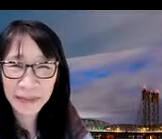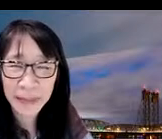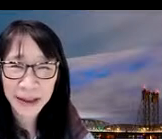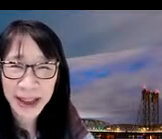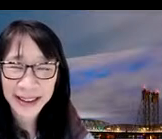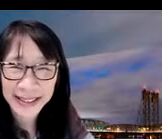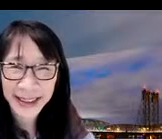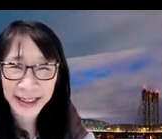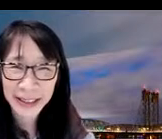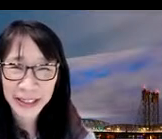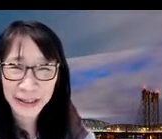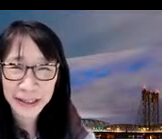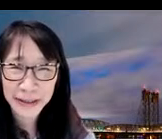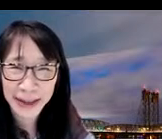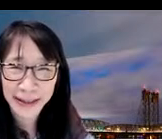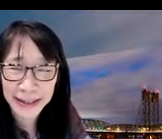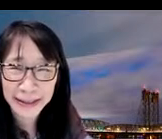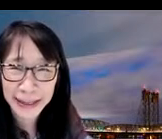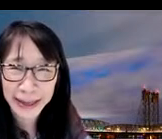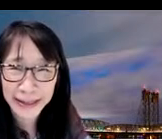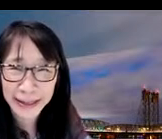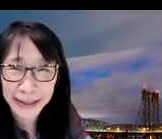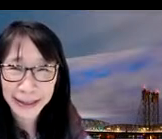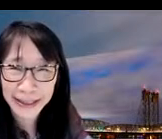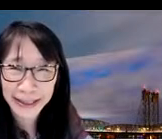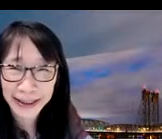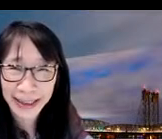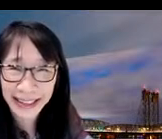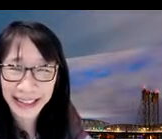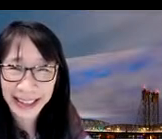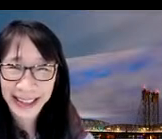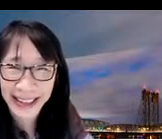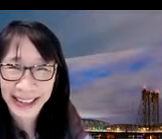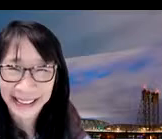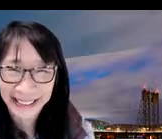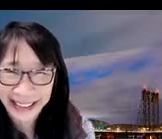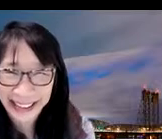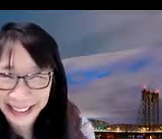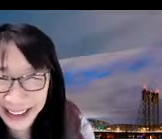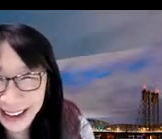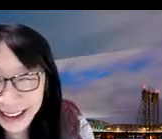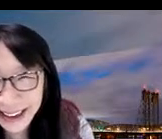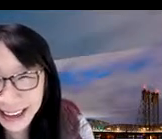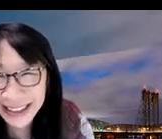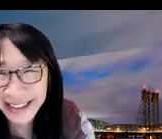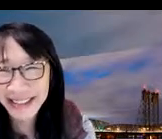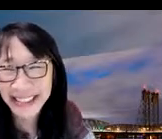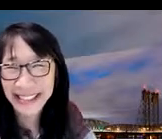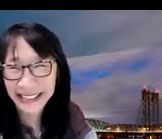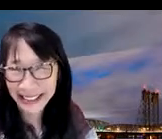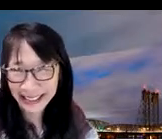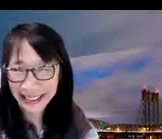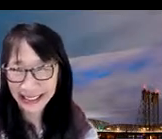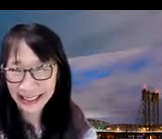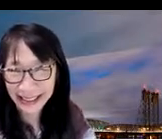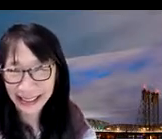Marlon. Maybe you had a scale to show as well, sounds like, as an I engineer, could right? have. All right.